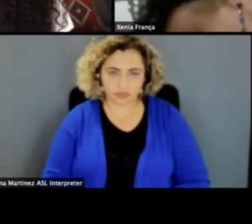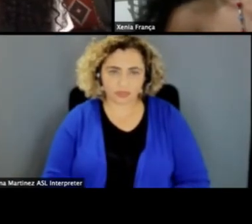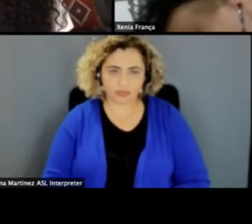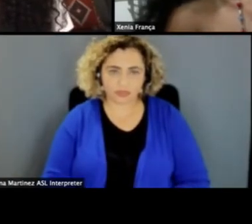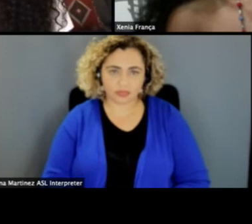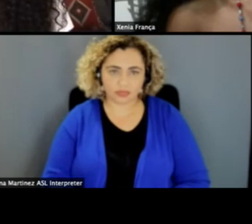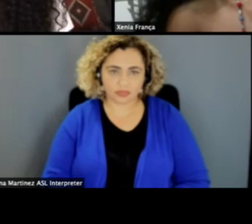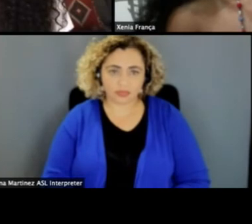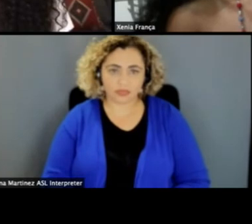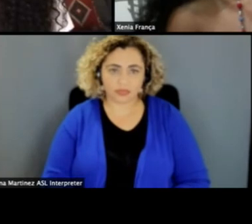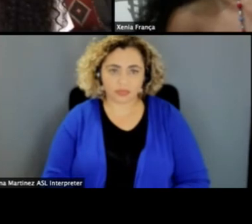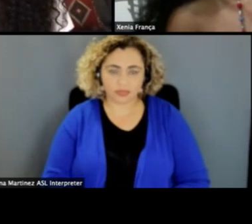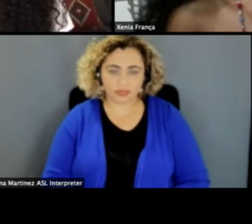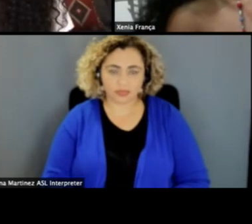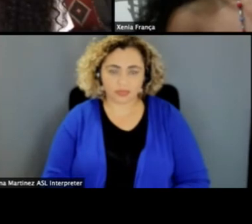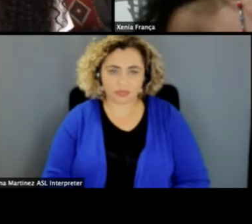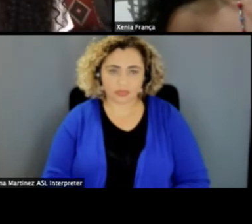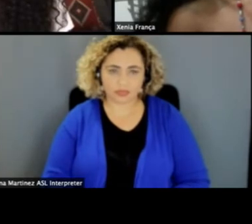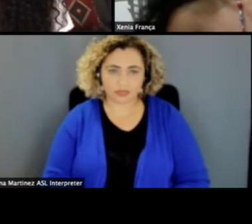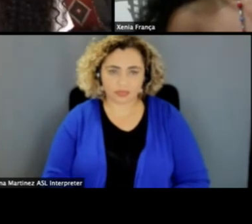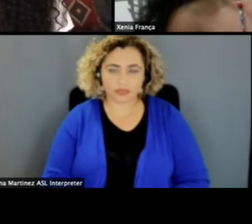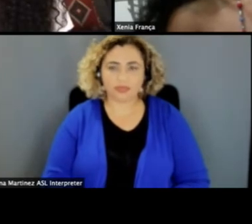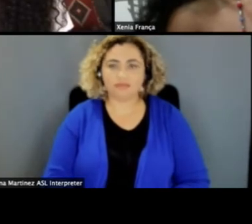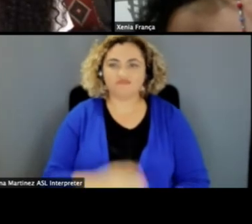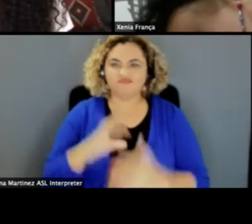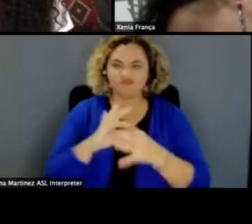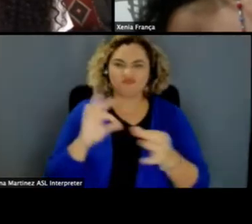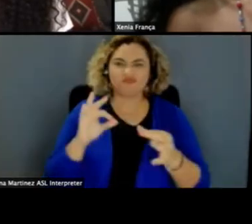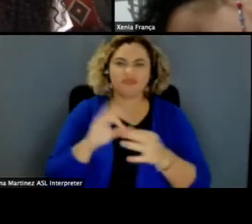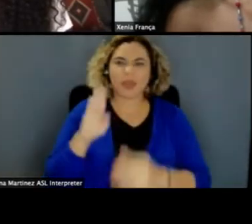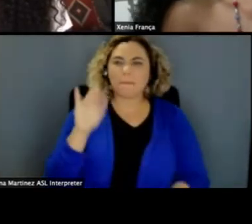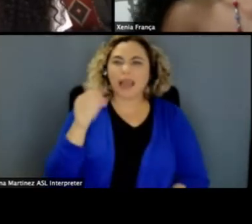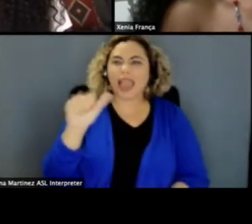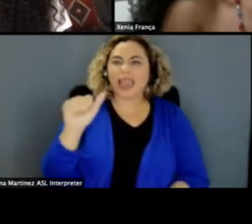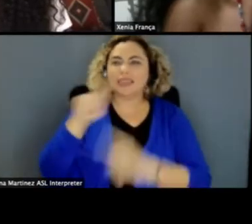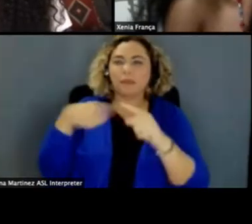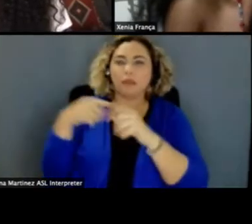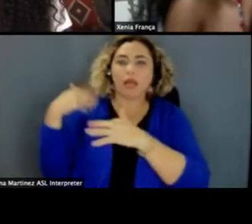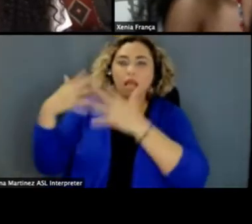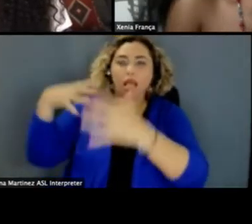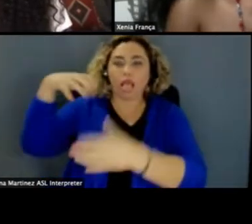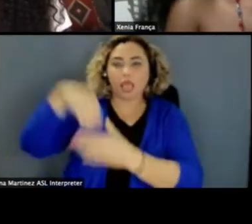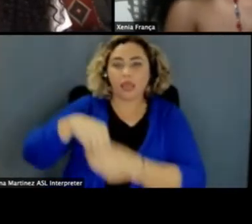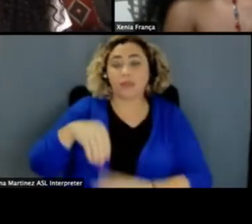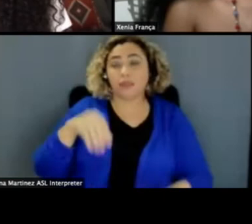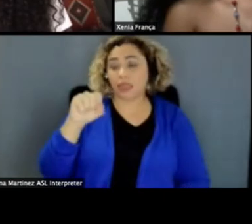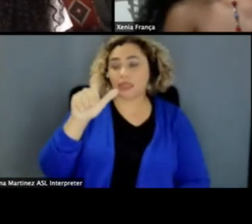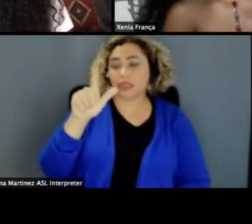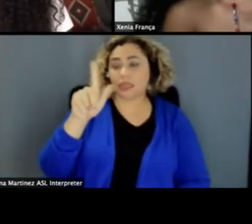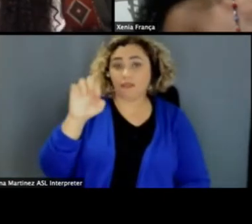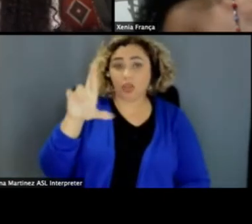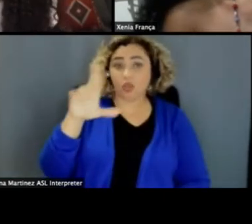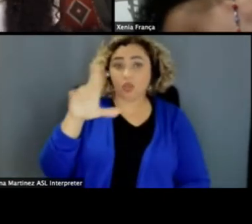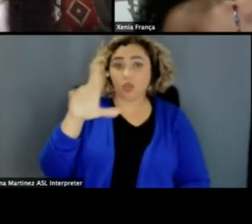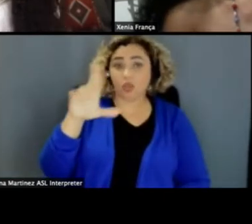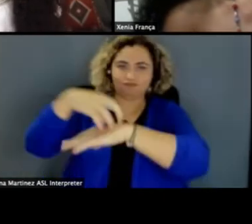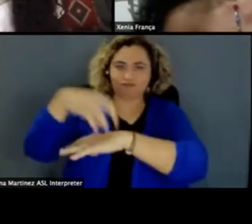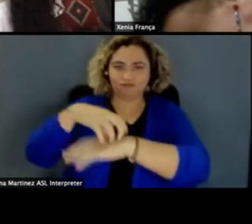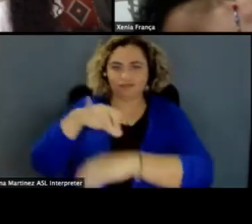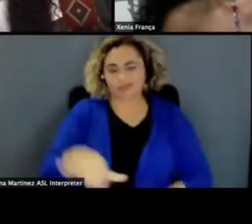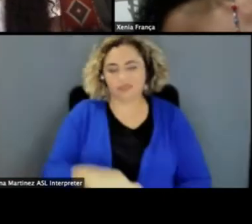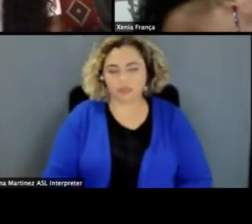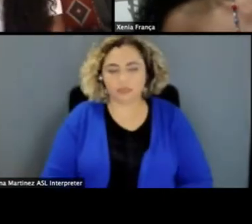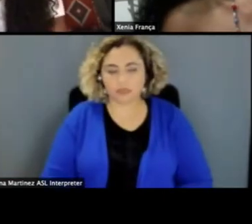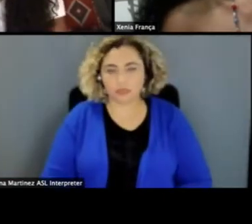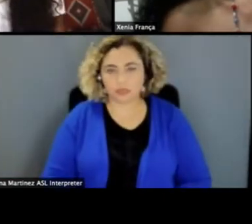Bahia breathes, lives ancestrality. In the capital, Salvador, which is famous throughout Brazil,